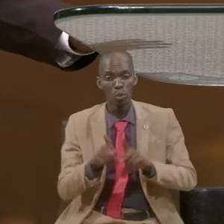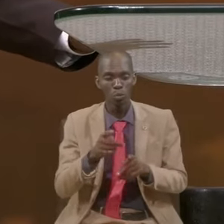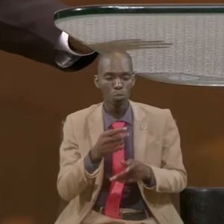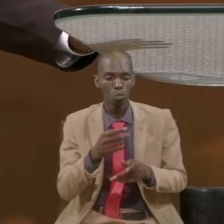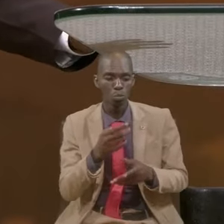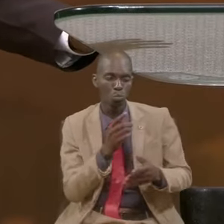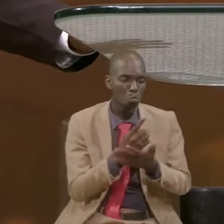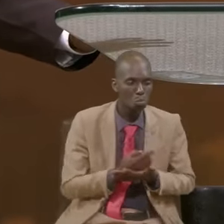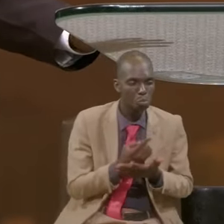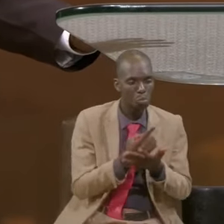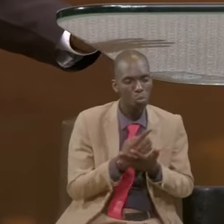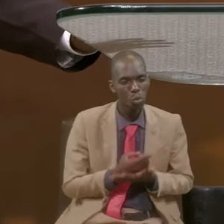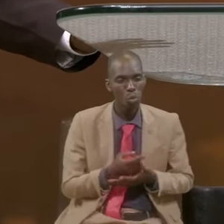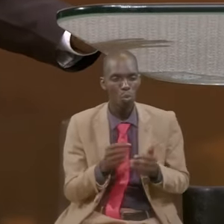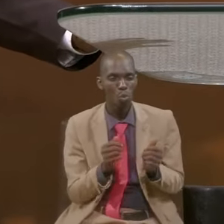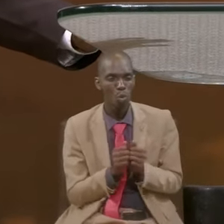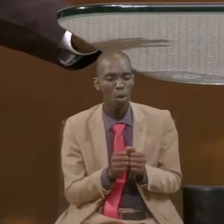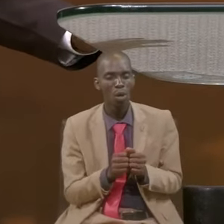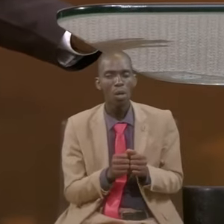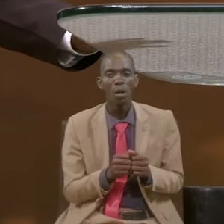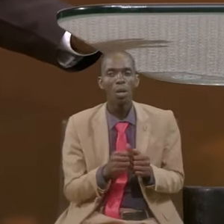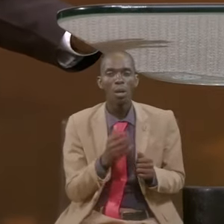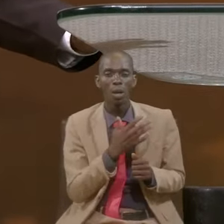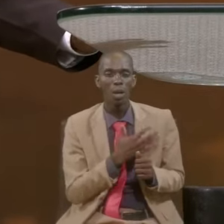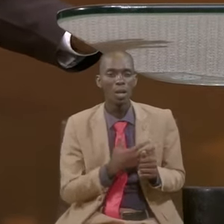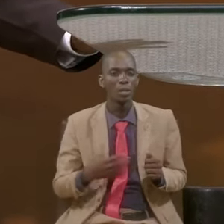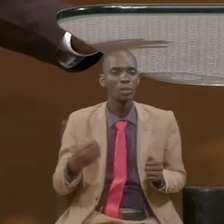show an ungodly,